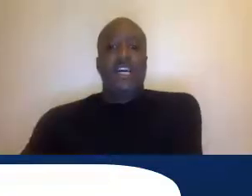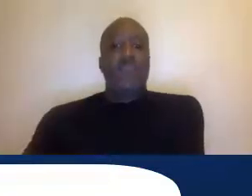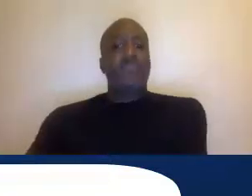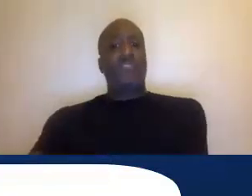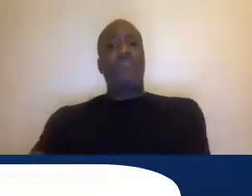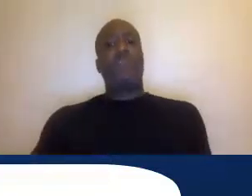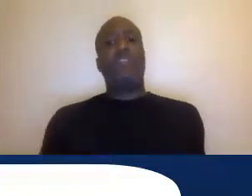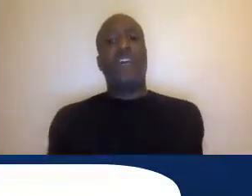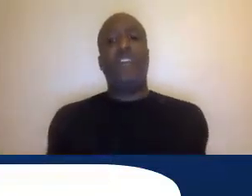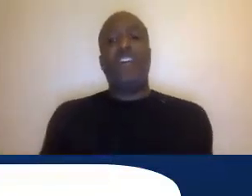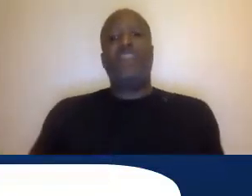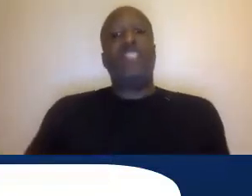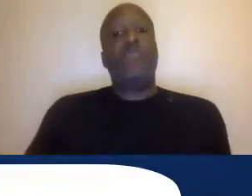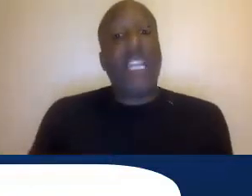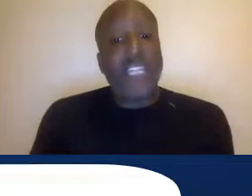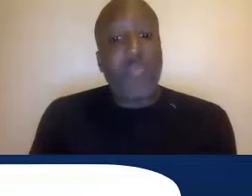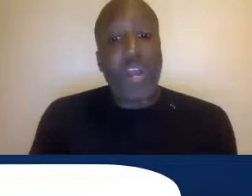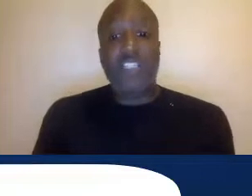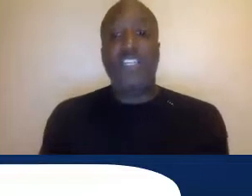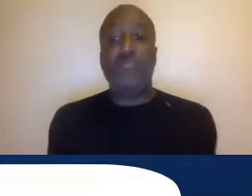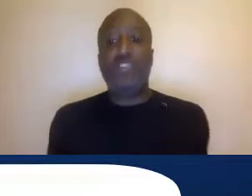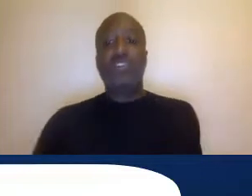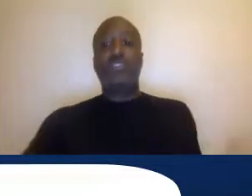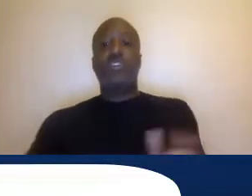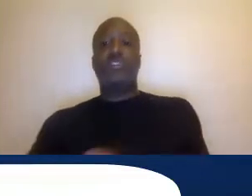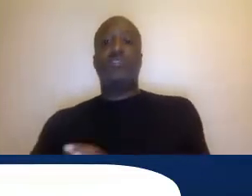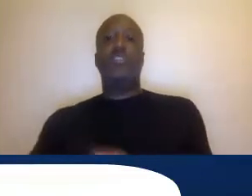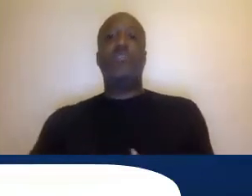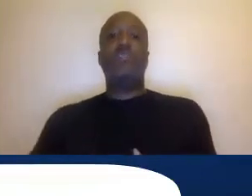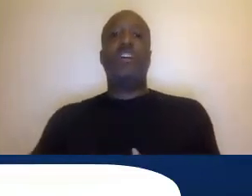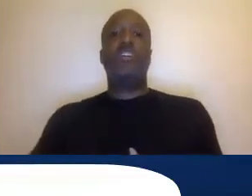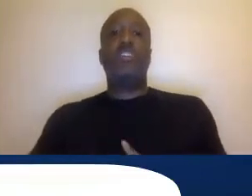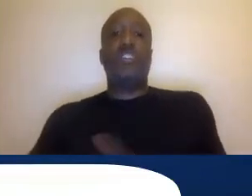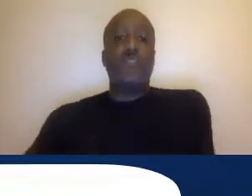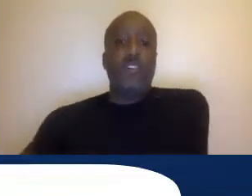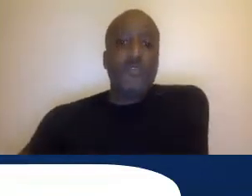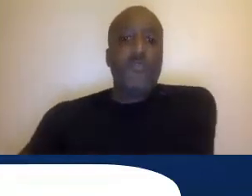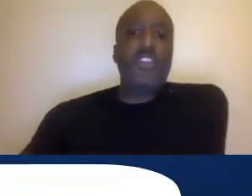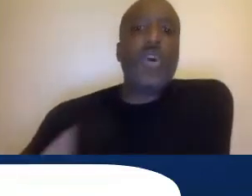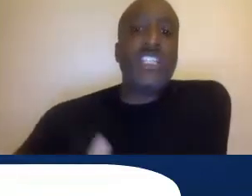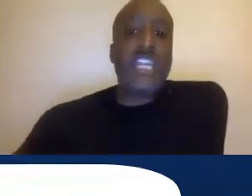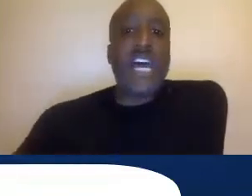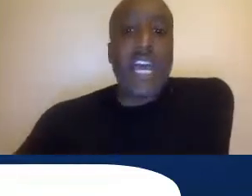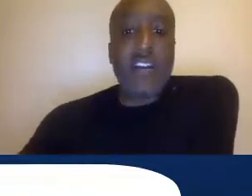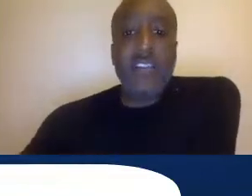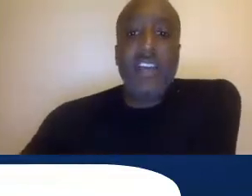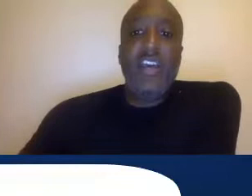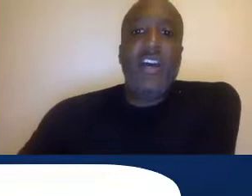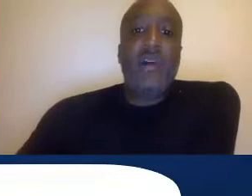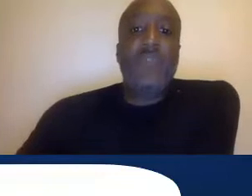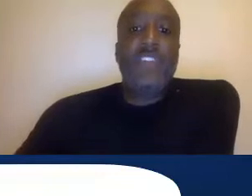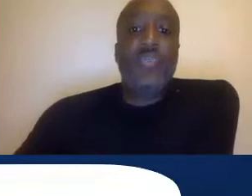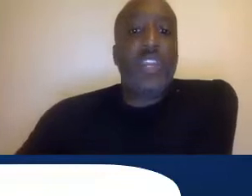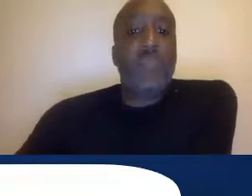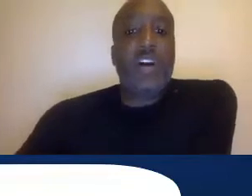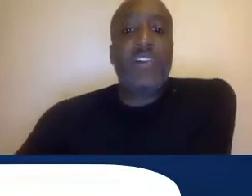And so I'm glad we have expanded that process. But so there's I'm sorry, there's another question that I